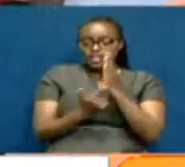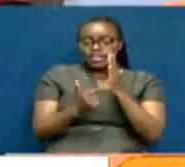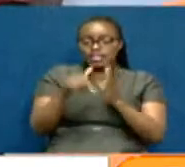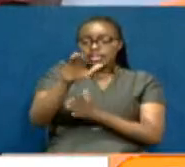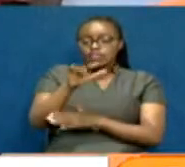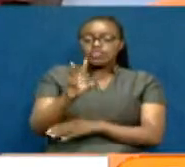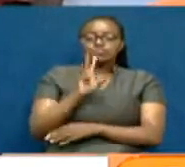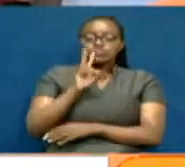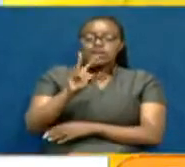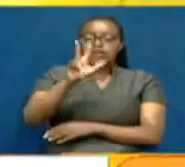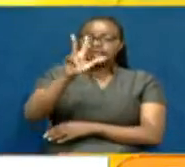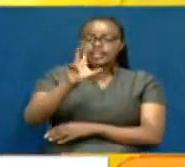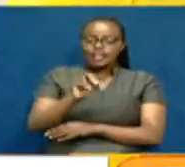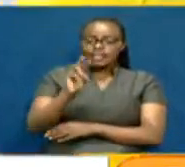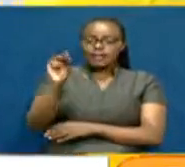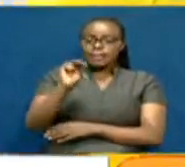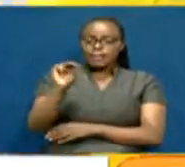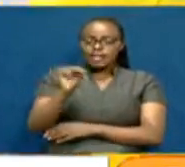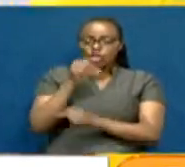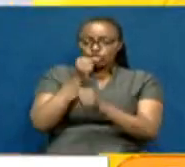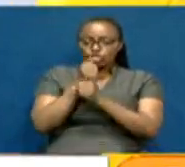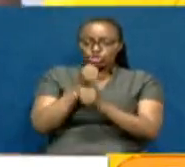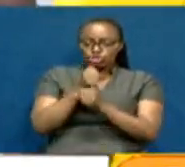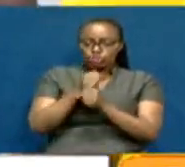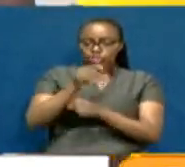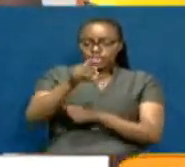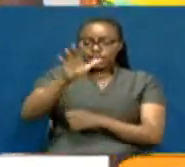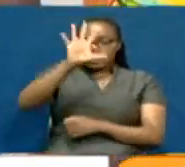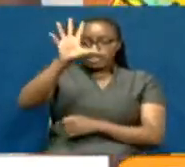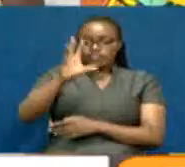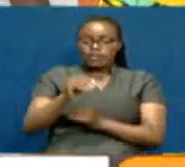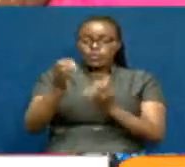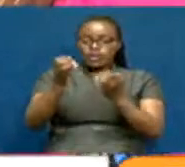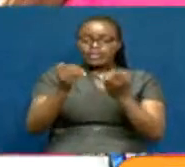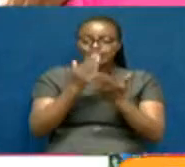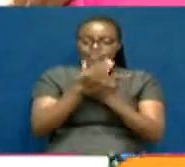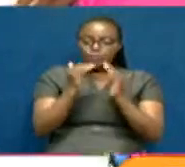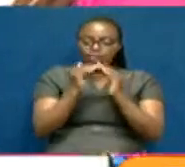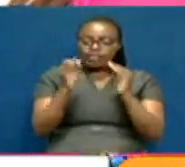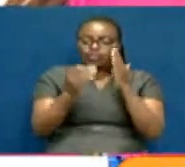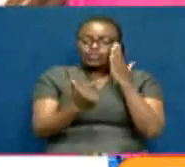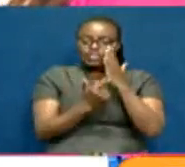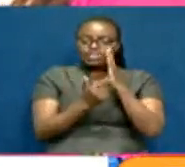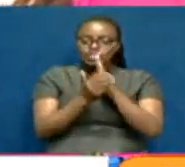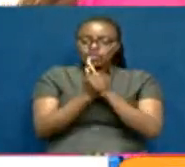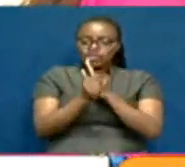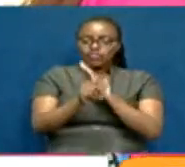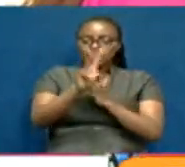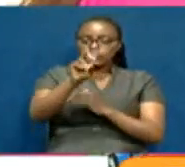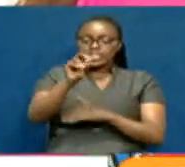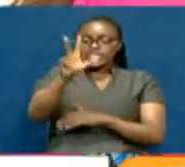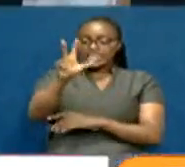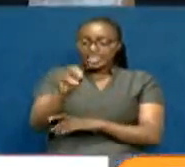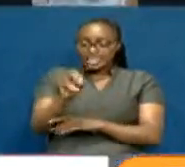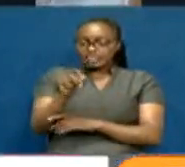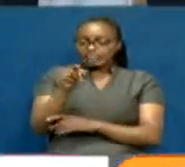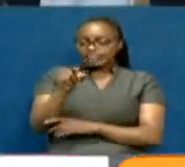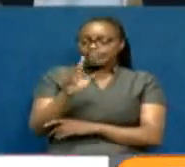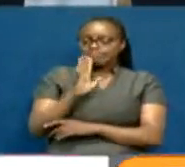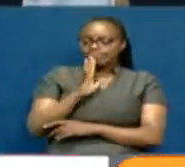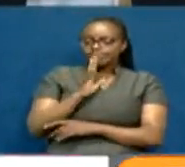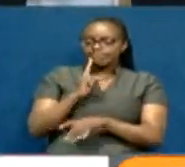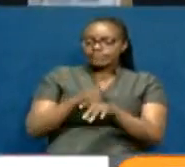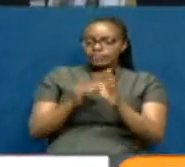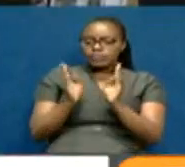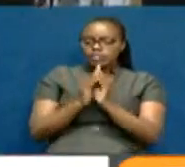About 230 million jobs in Africa will require some level of digital skills by 2030. Lydia spoke during a